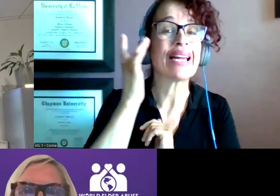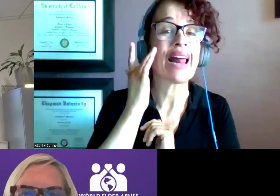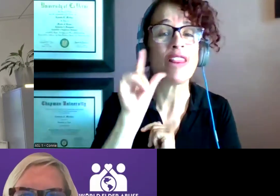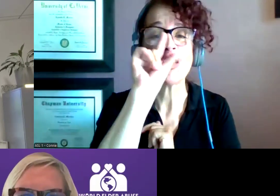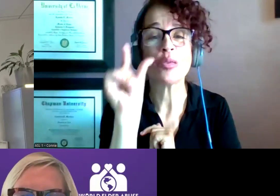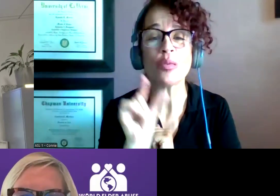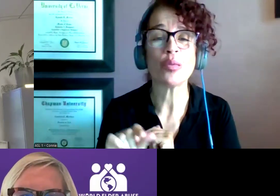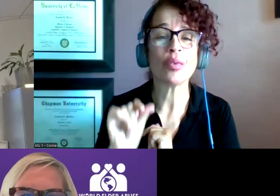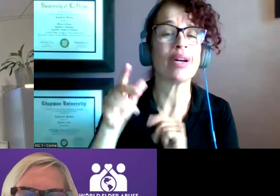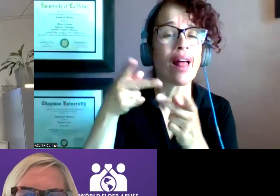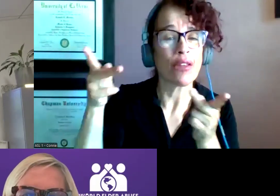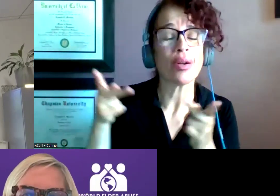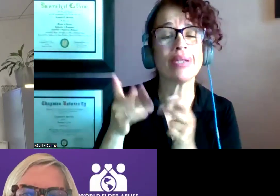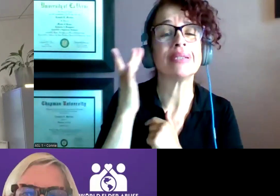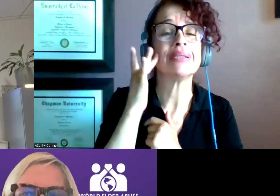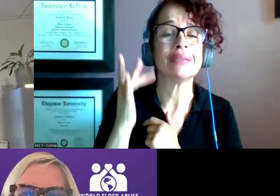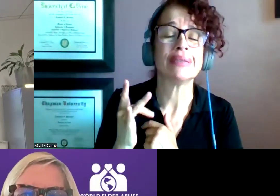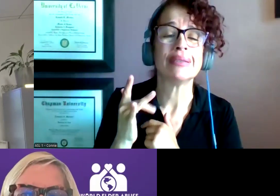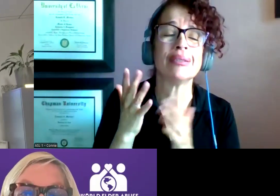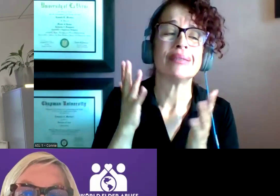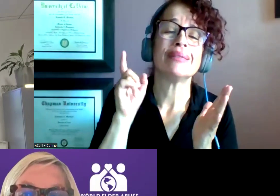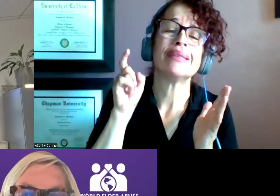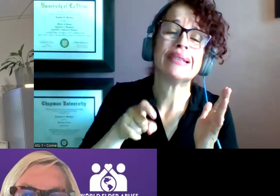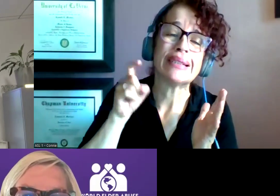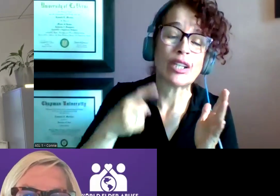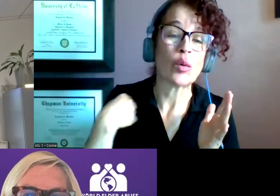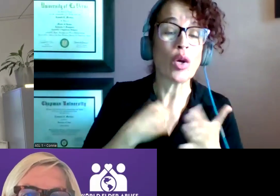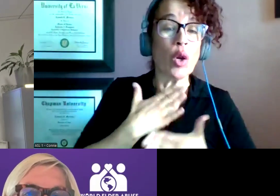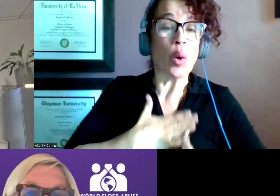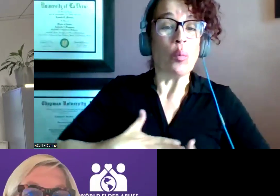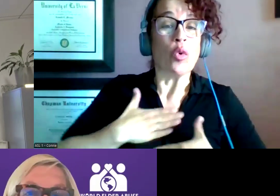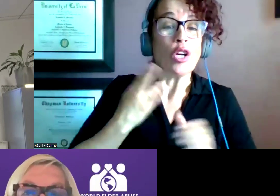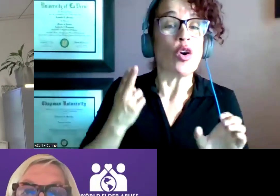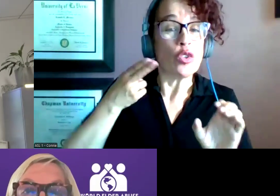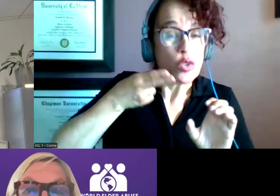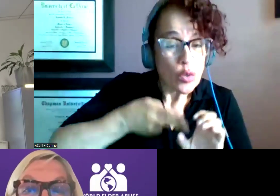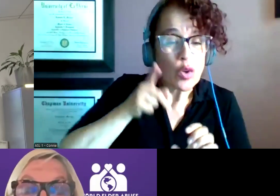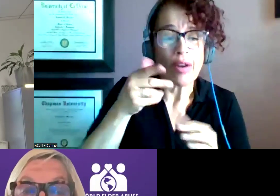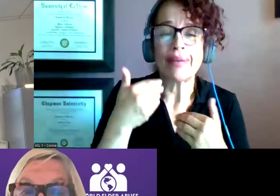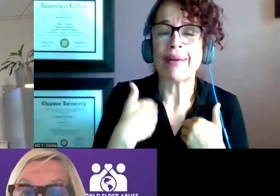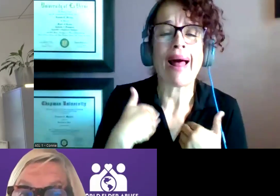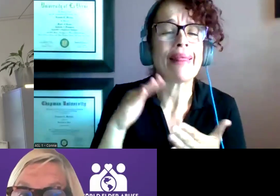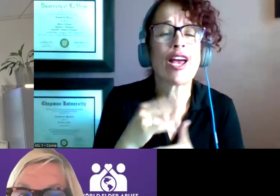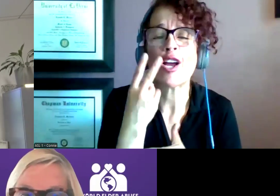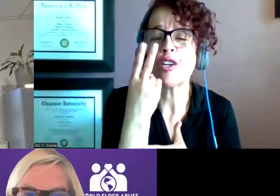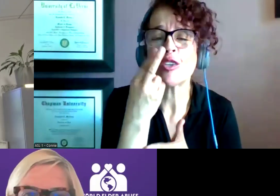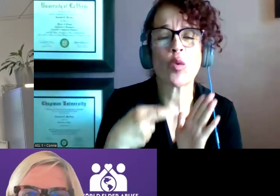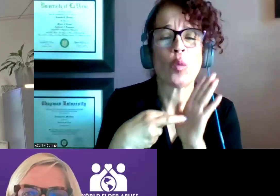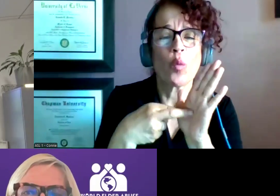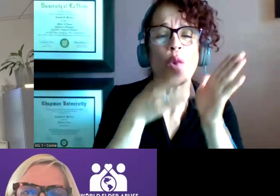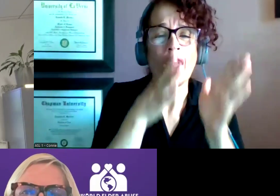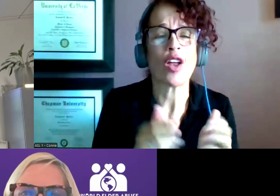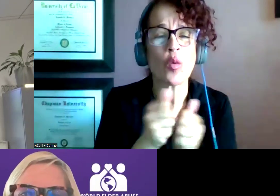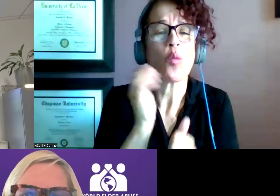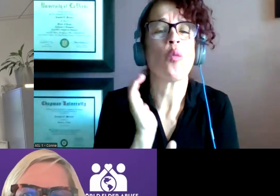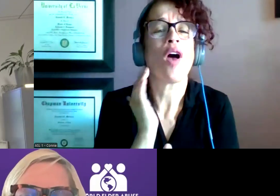just another place where California leads. We appreciate you joining us. You have at least 2 representatives with us